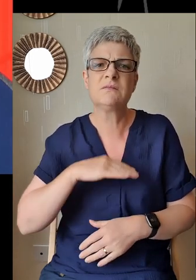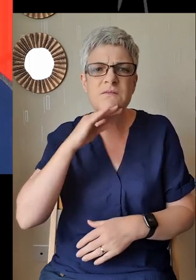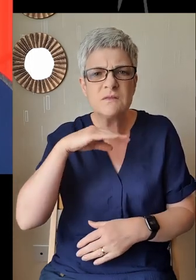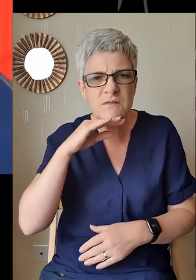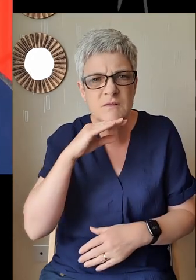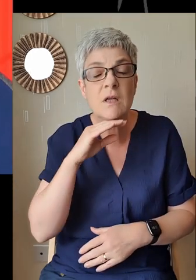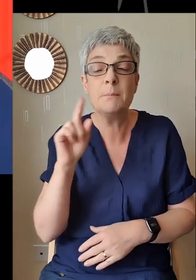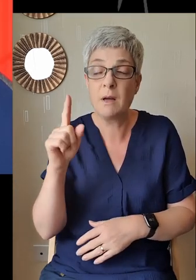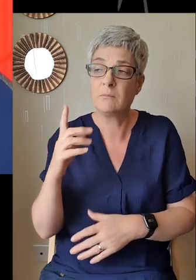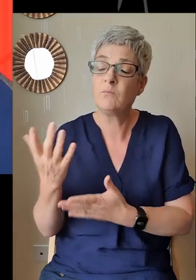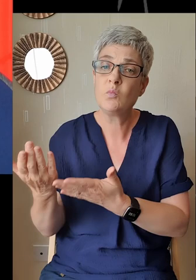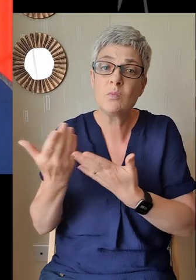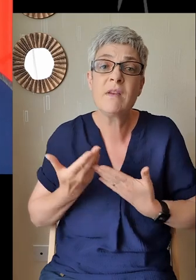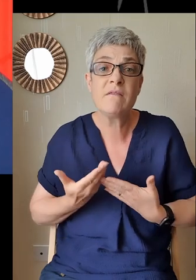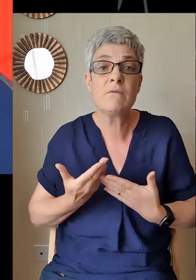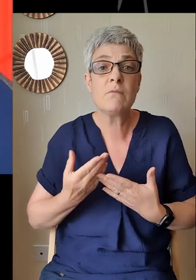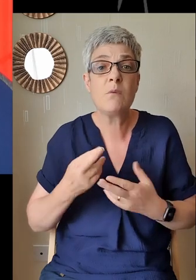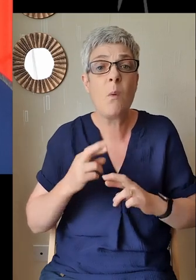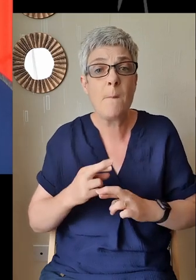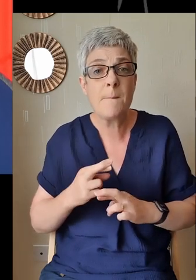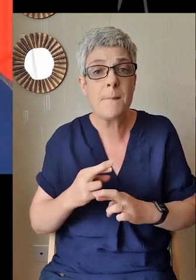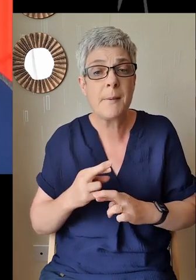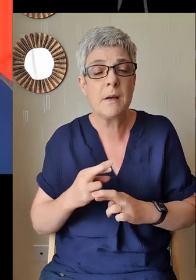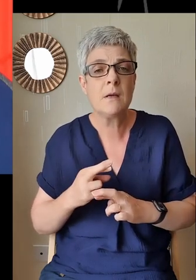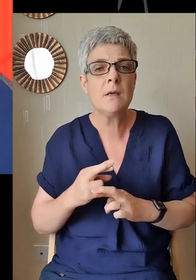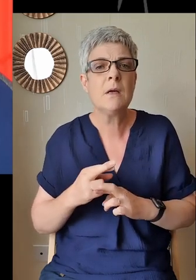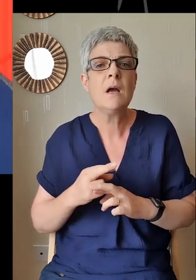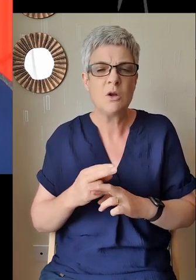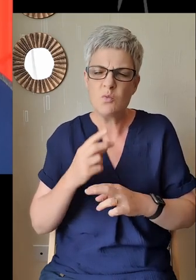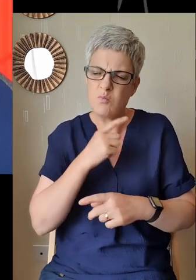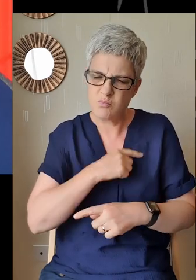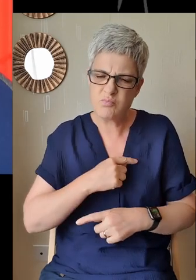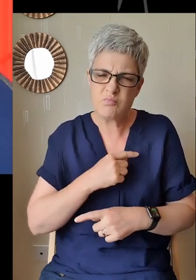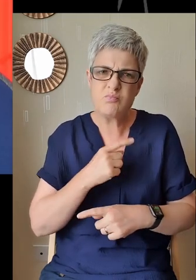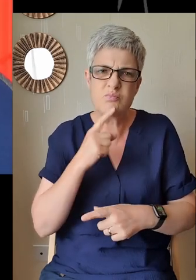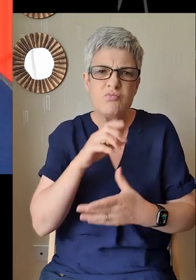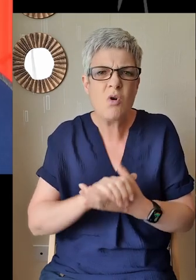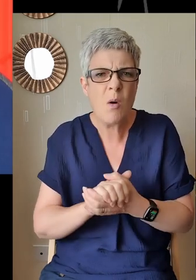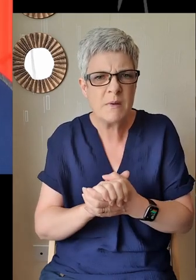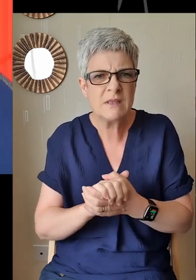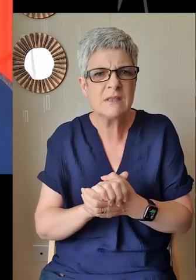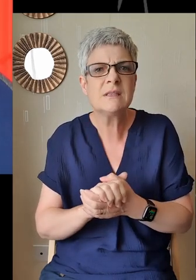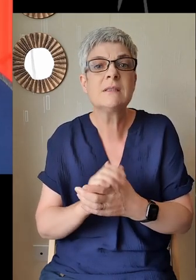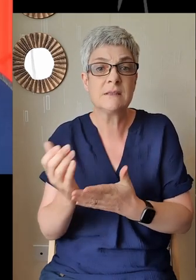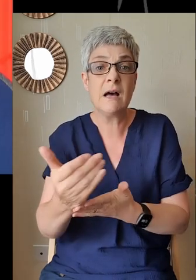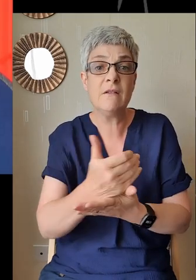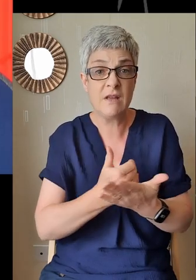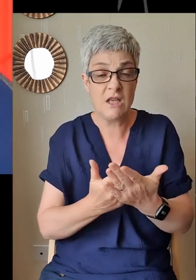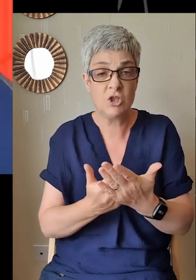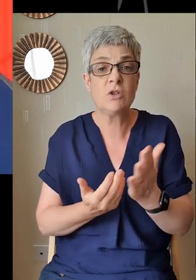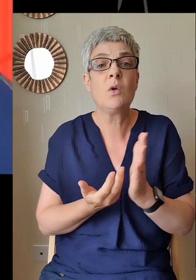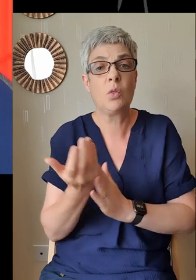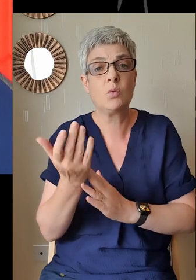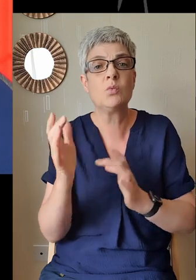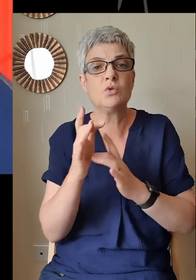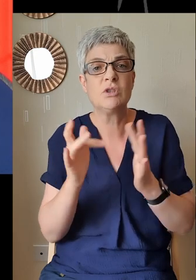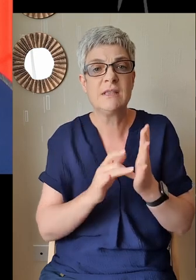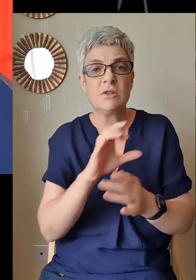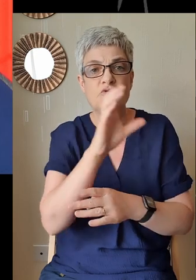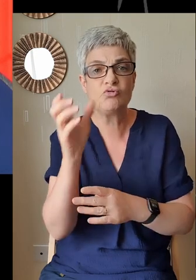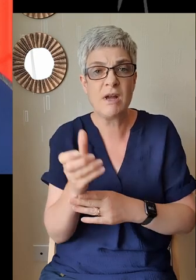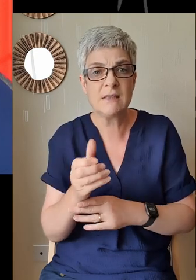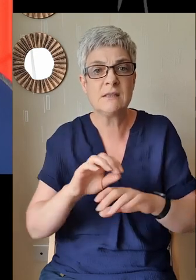And you have kept your promise to bring salvation through Jesus Christ, the Messiah, our Redeemer.